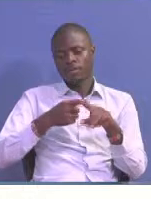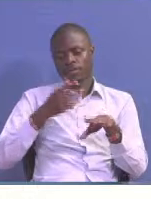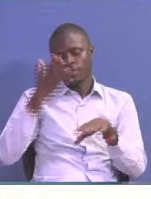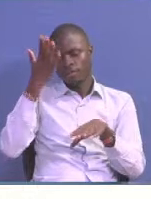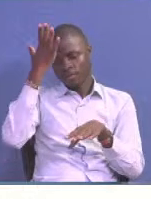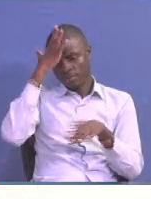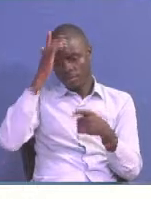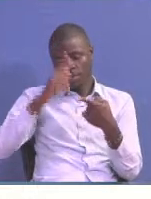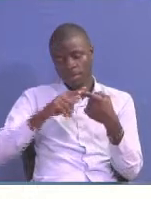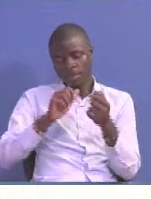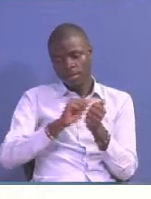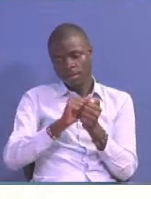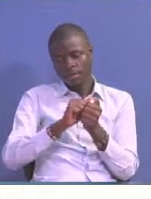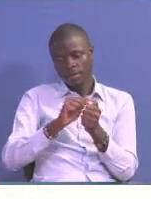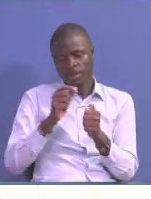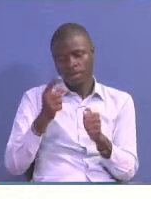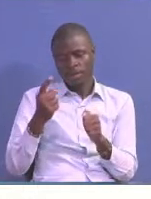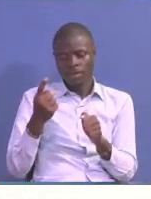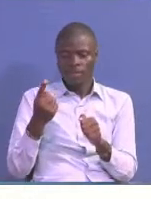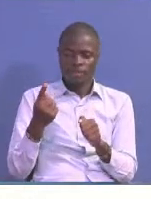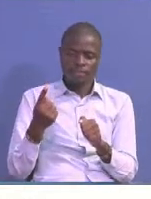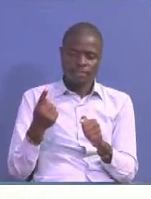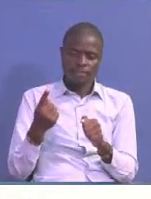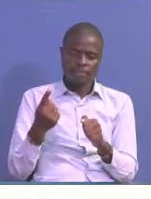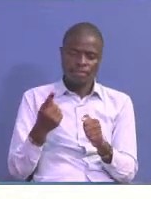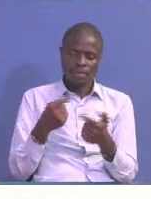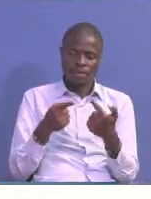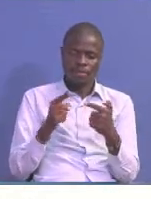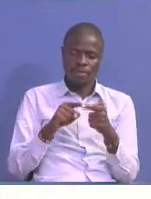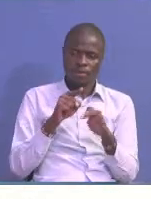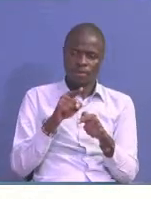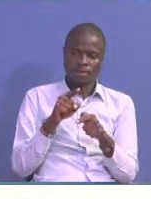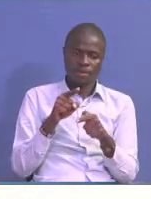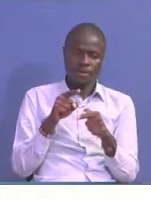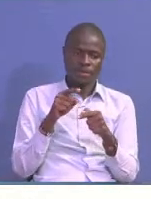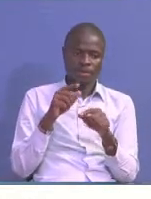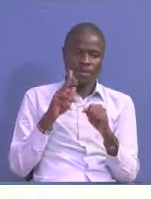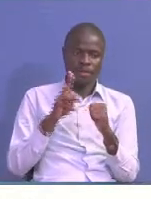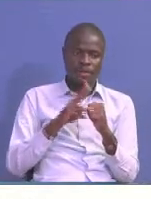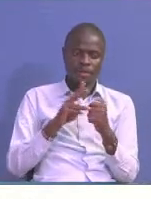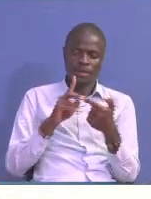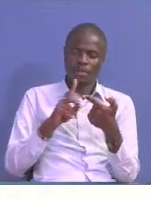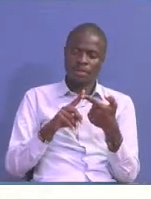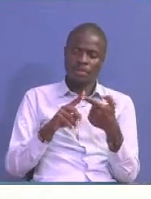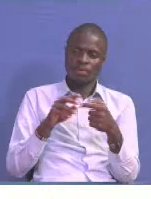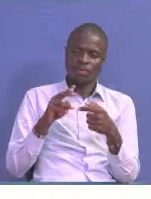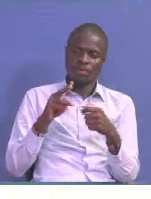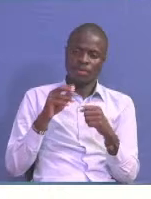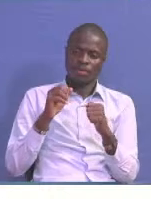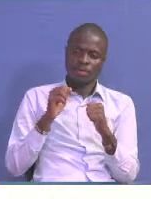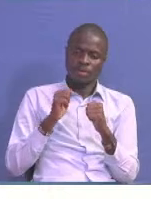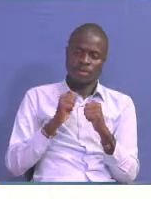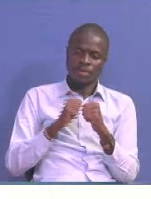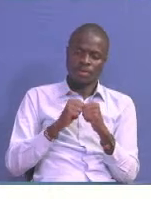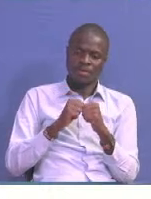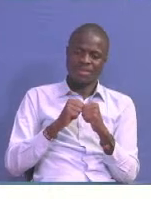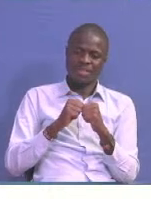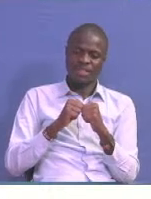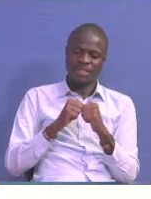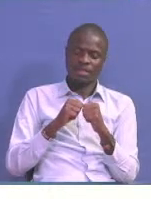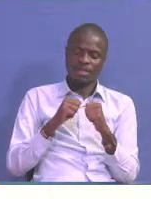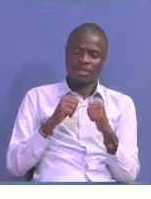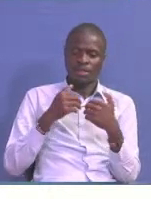to Friday. Every other day, Monday to Friday, coming to you live 9 to 9:30 in the PM, or days that we have